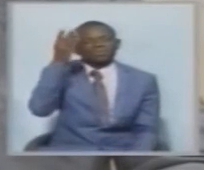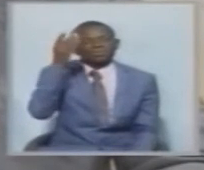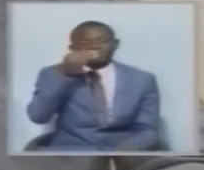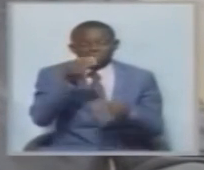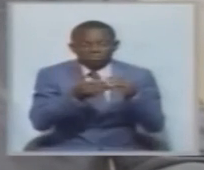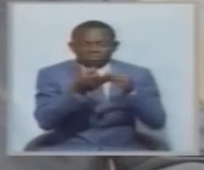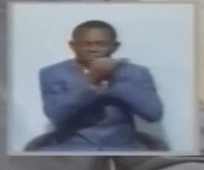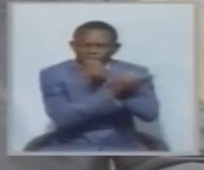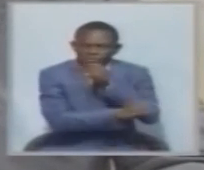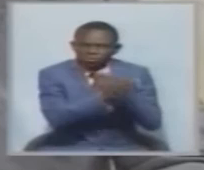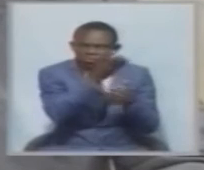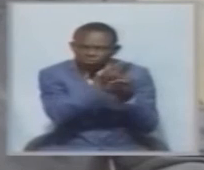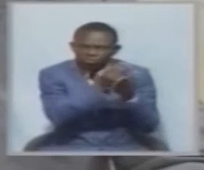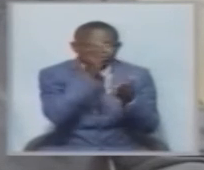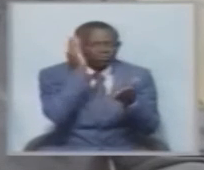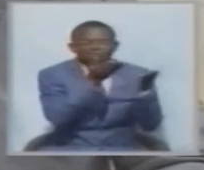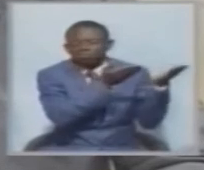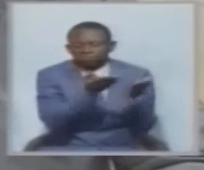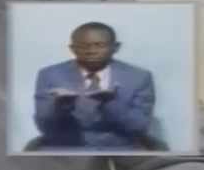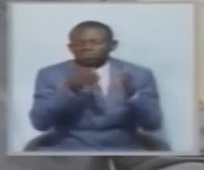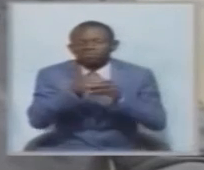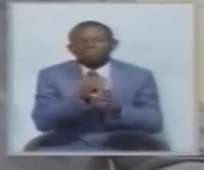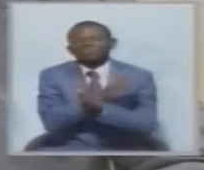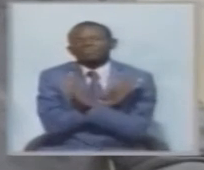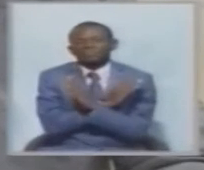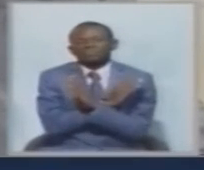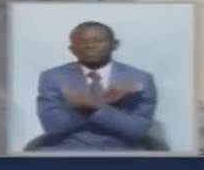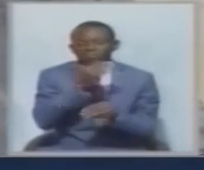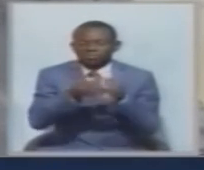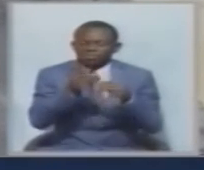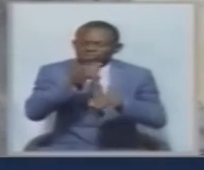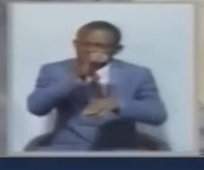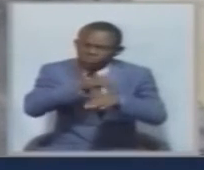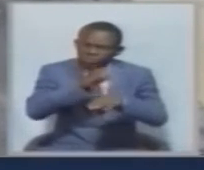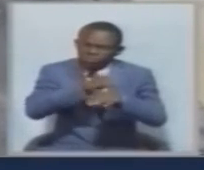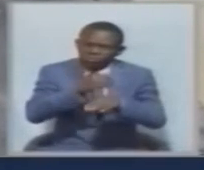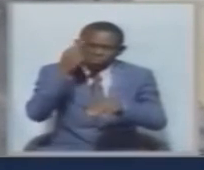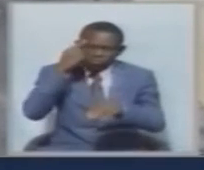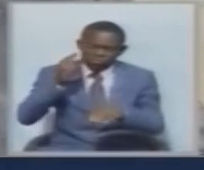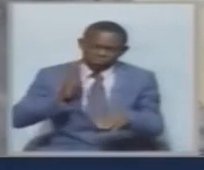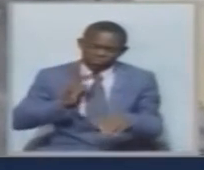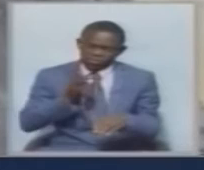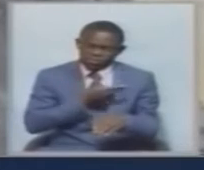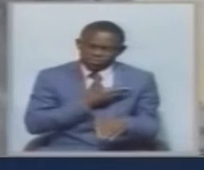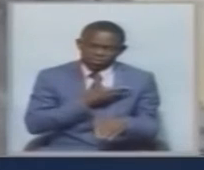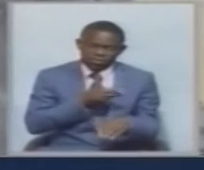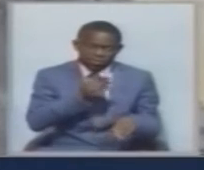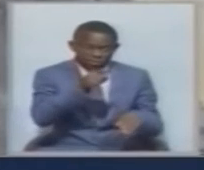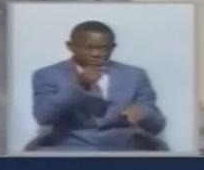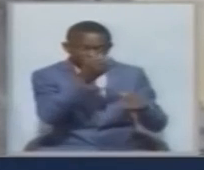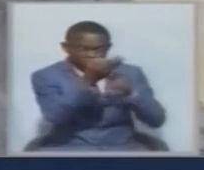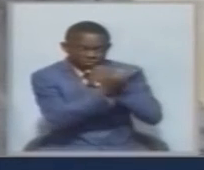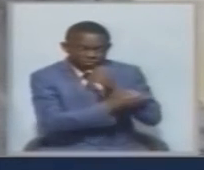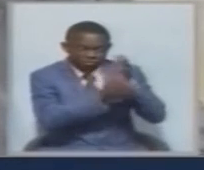country, and at the same time, this is an opportunity for us to showcase what Zambia can do. We have stands with regard